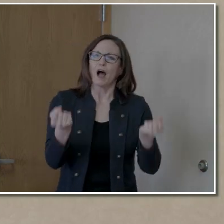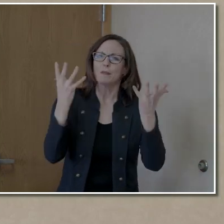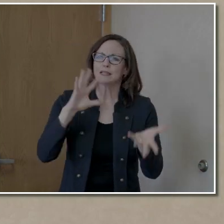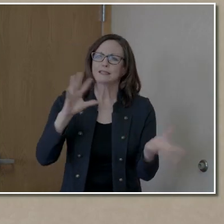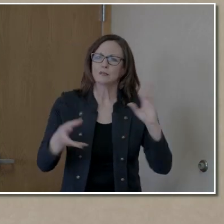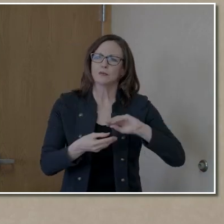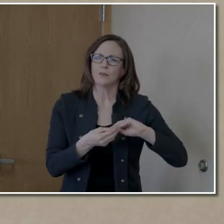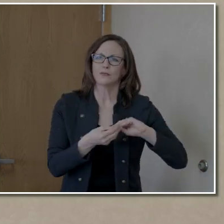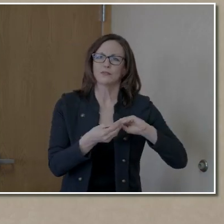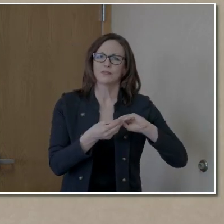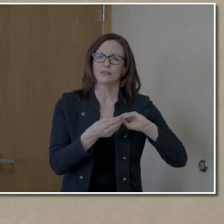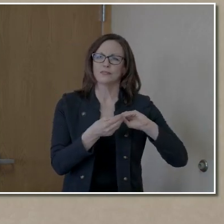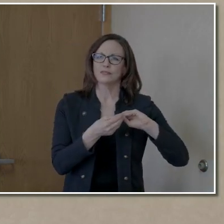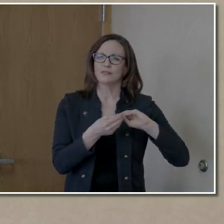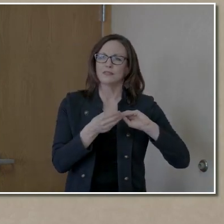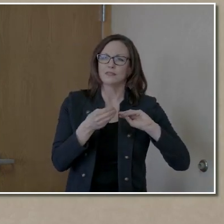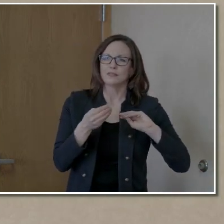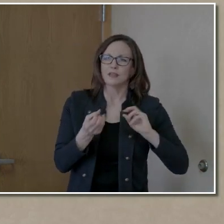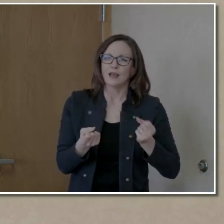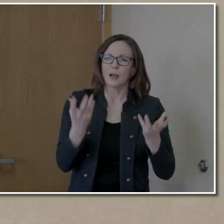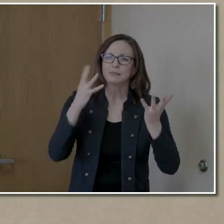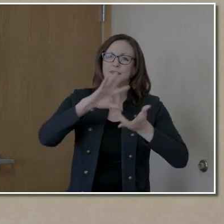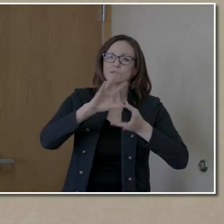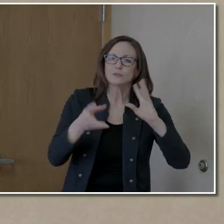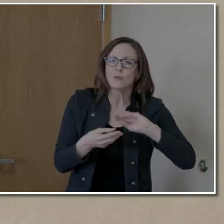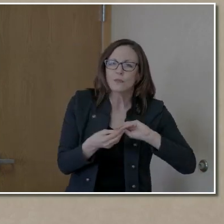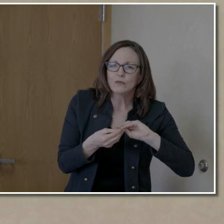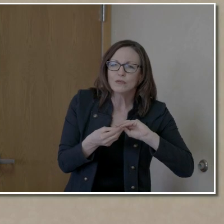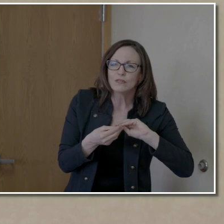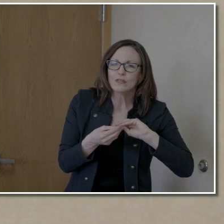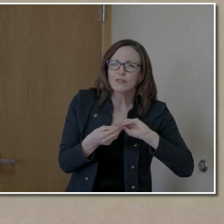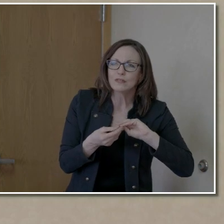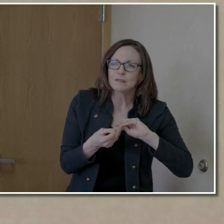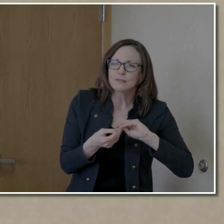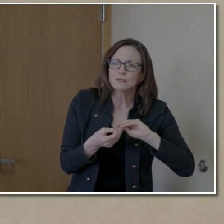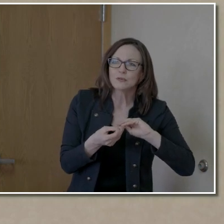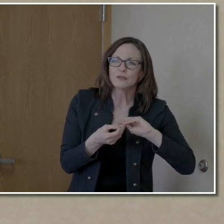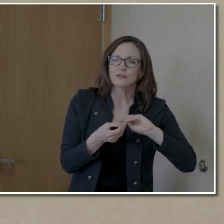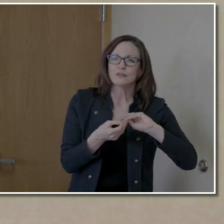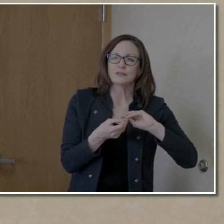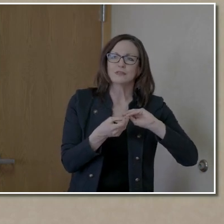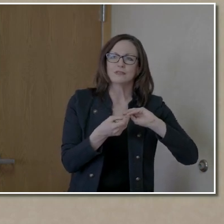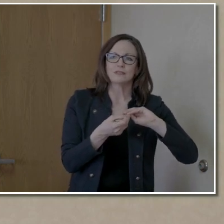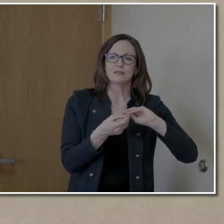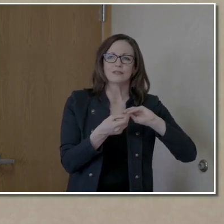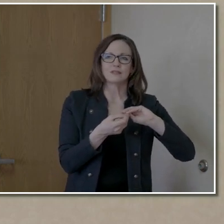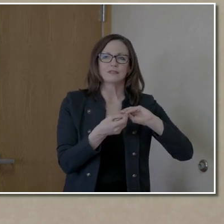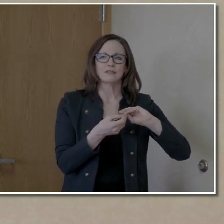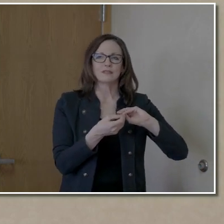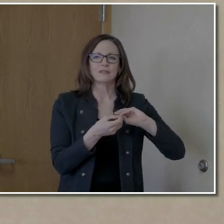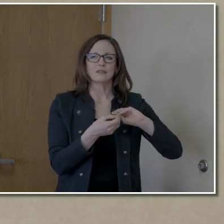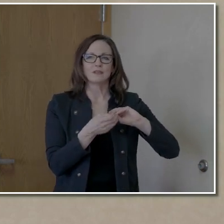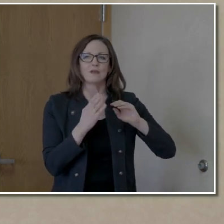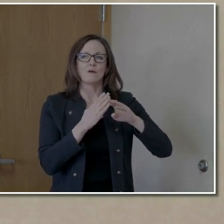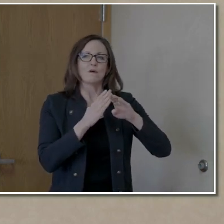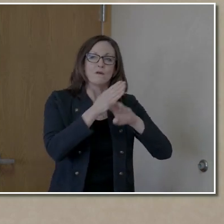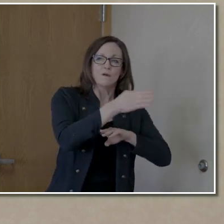dispersion, where is the number of troops, citizen soldiers being deployed have to do with what they're